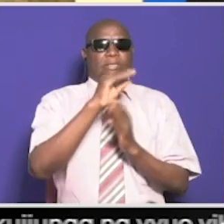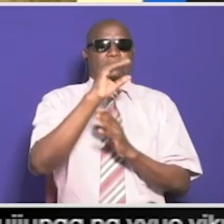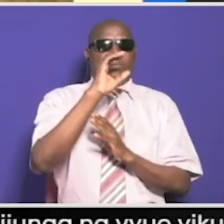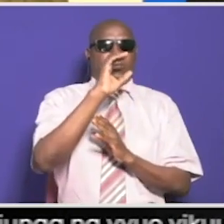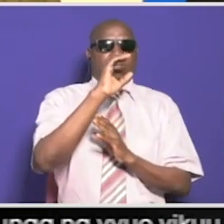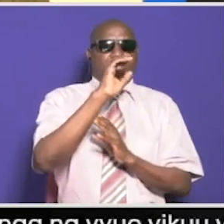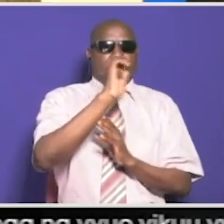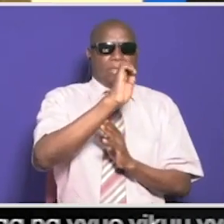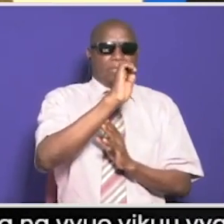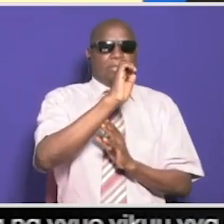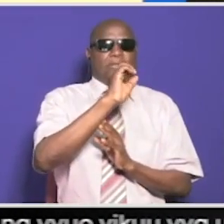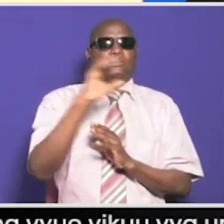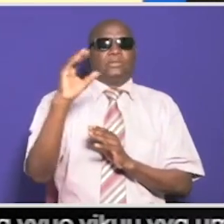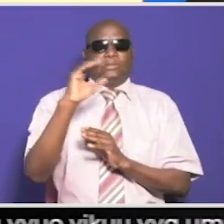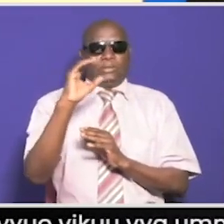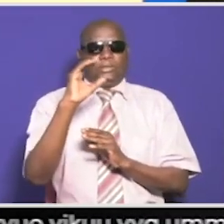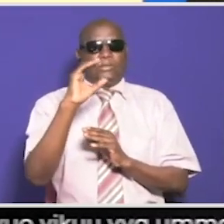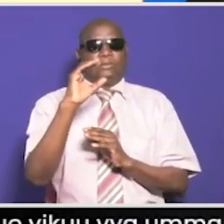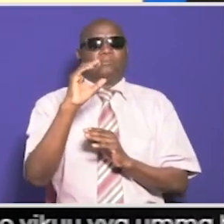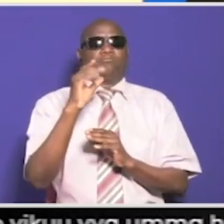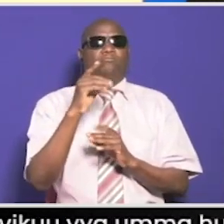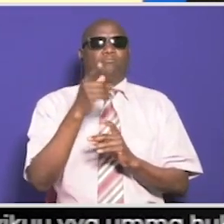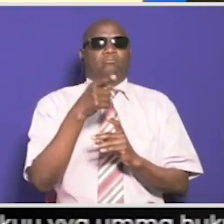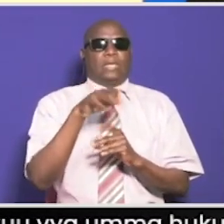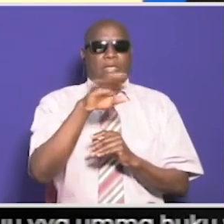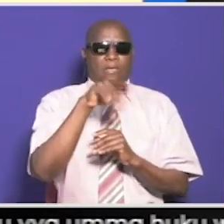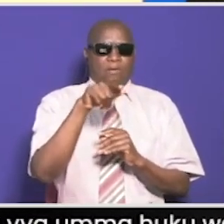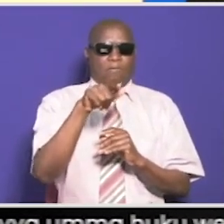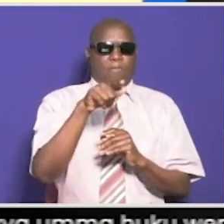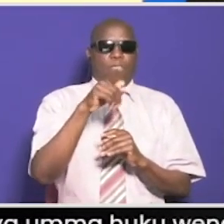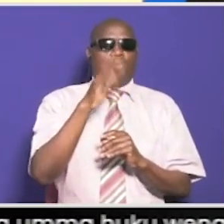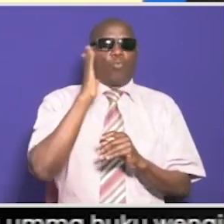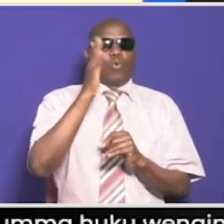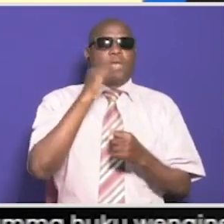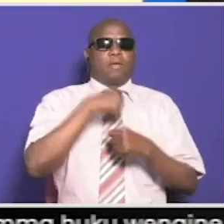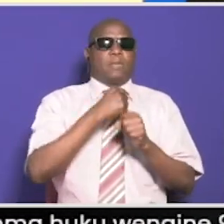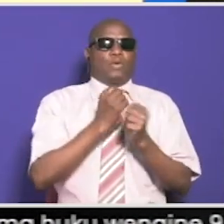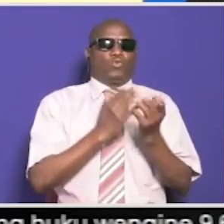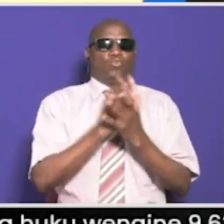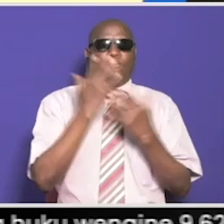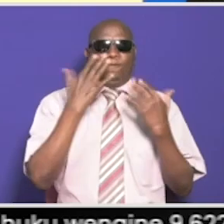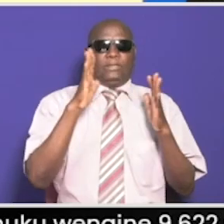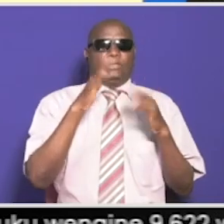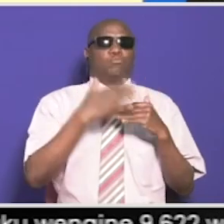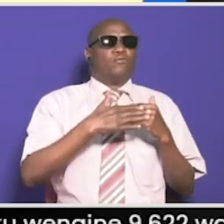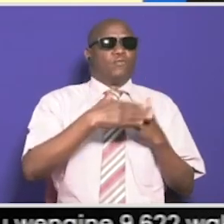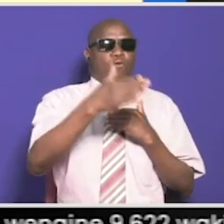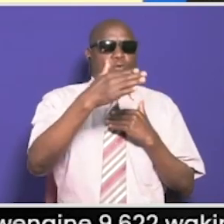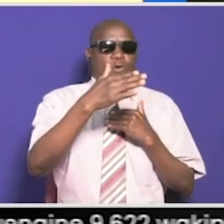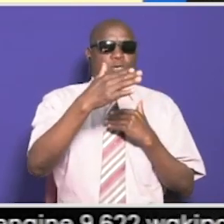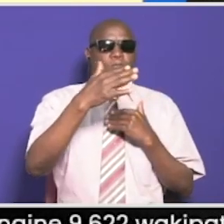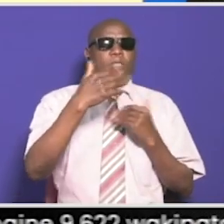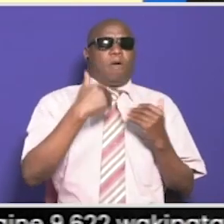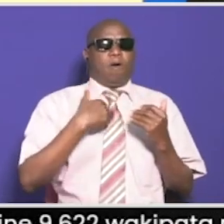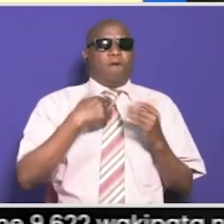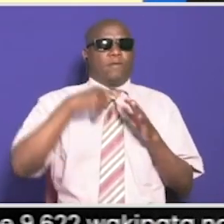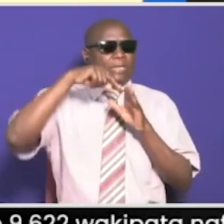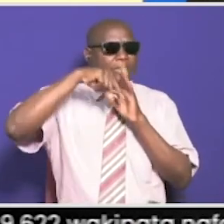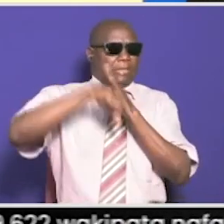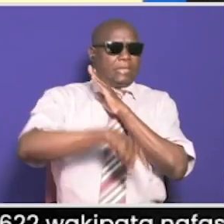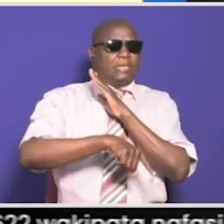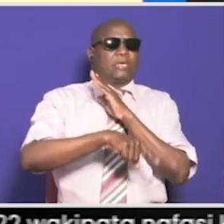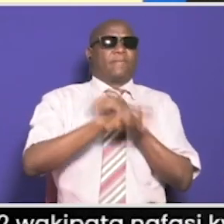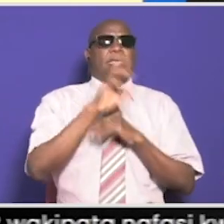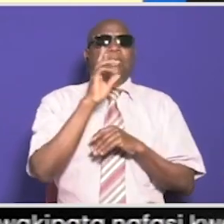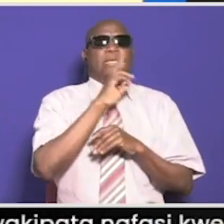is concerned. We have gone ahead to ensure that moving forward, we have got an elaborate risk